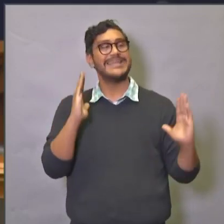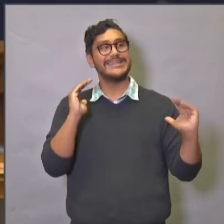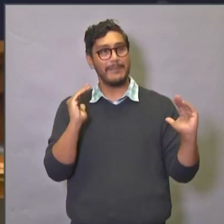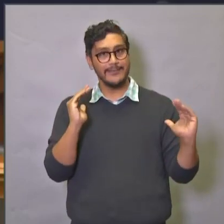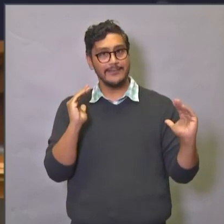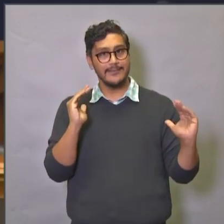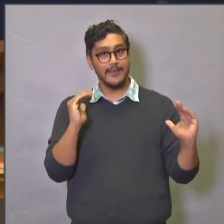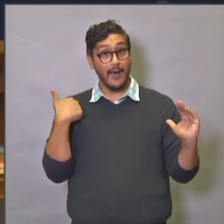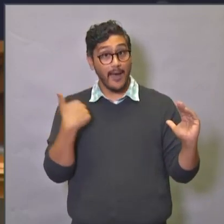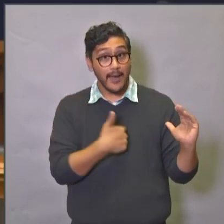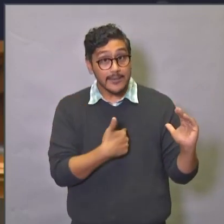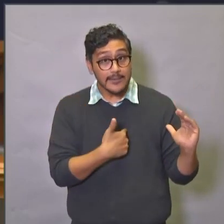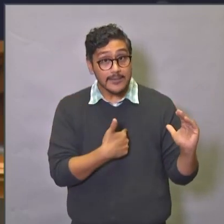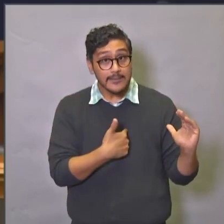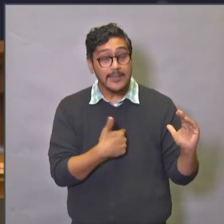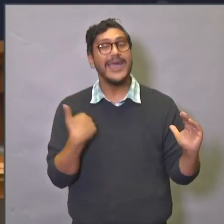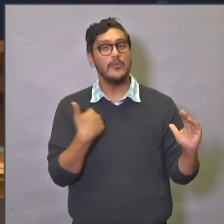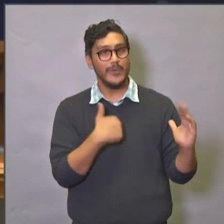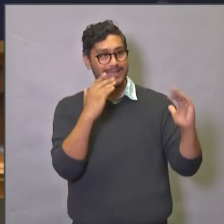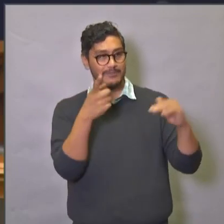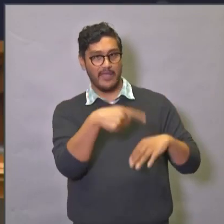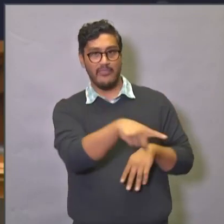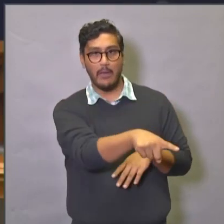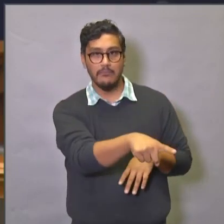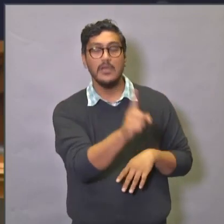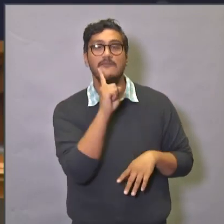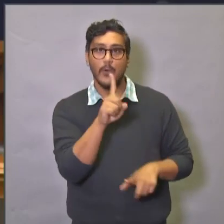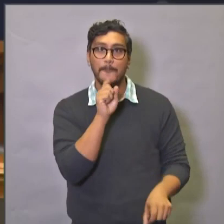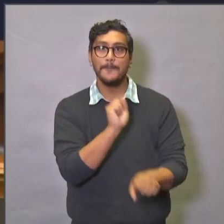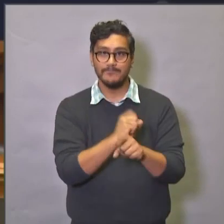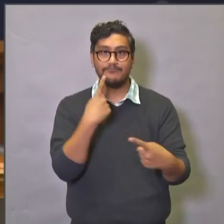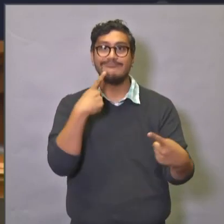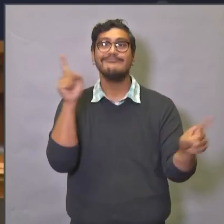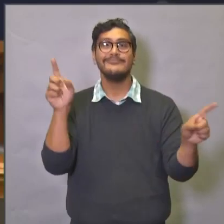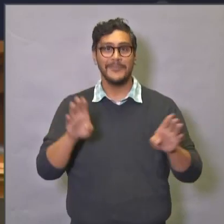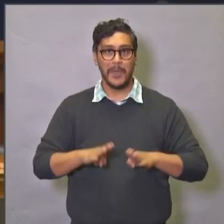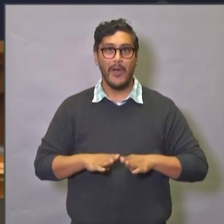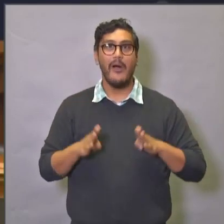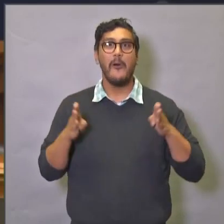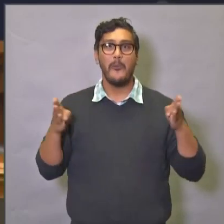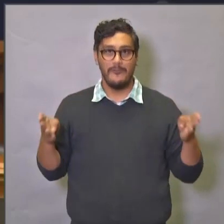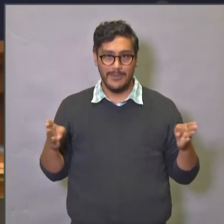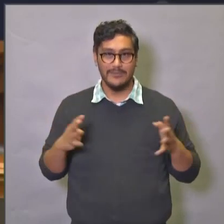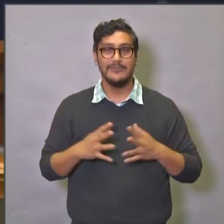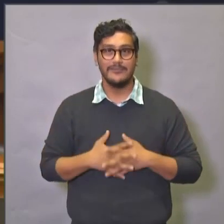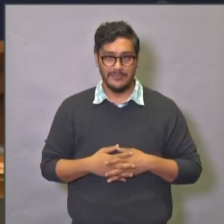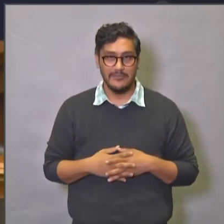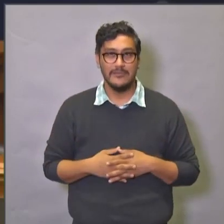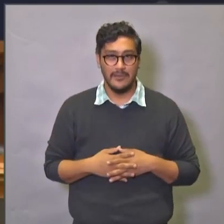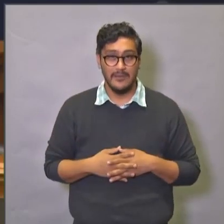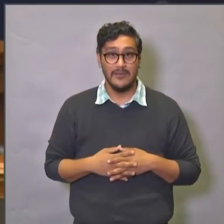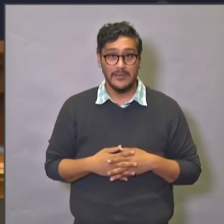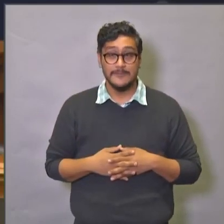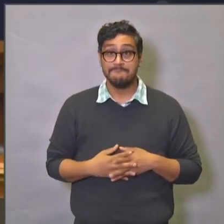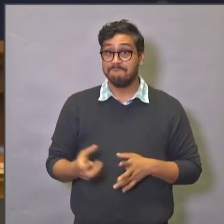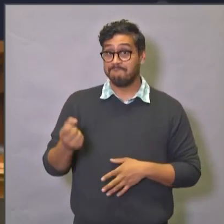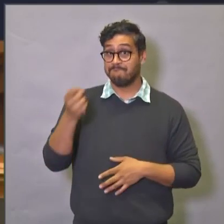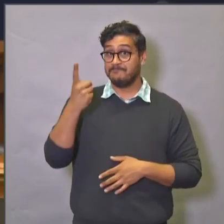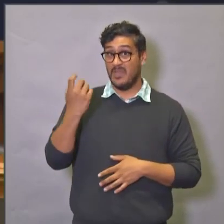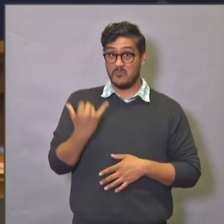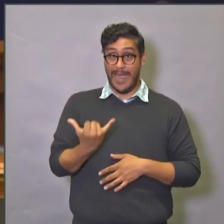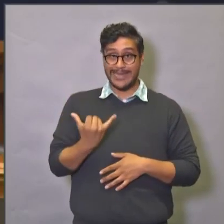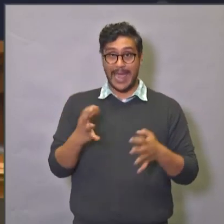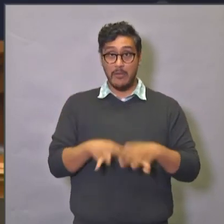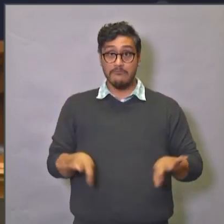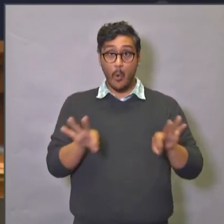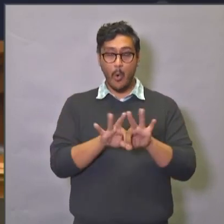them in order to have more successful reopenings. I think we've learned that there's a great need for information.